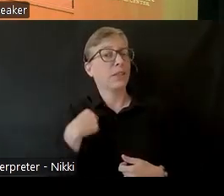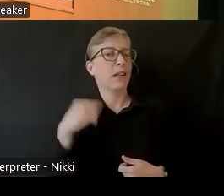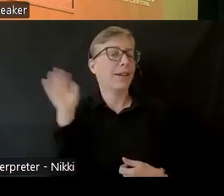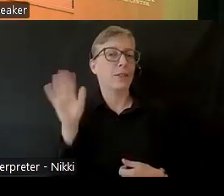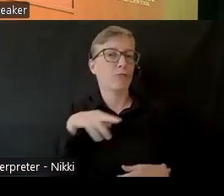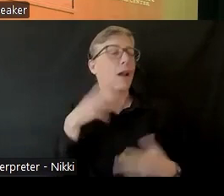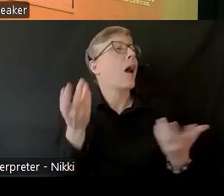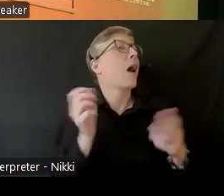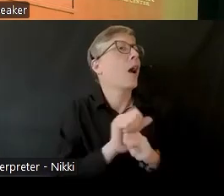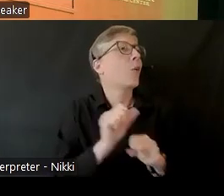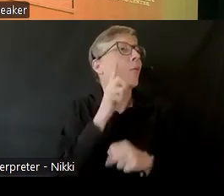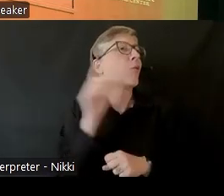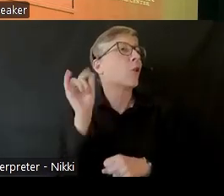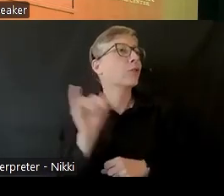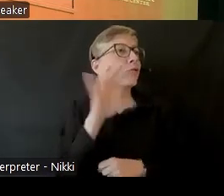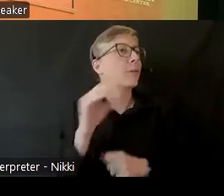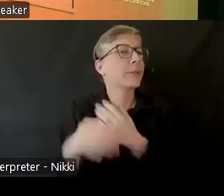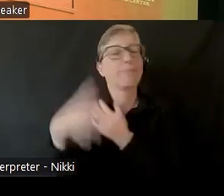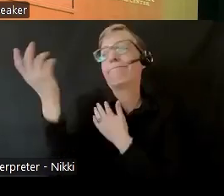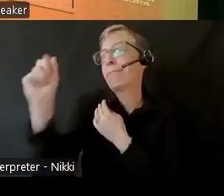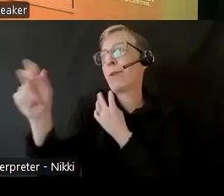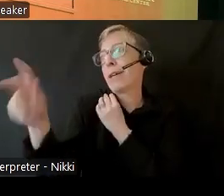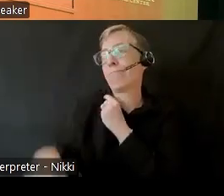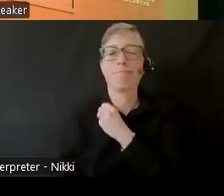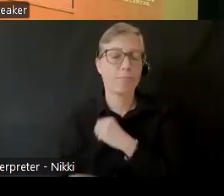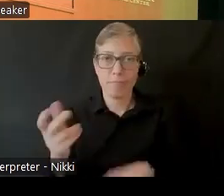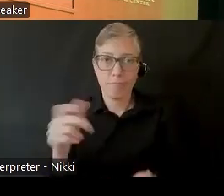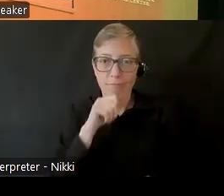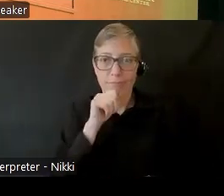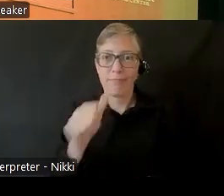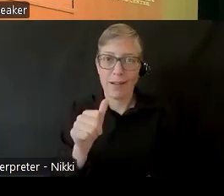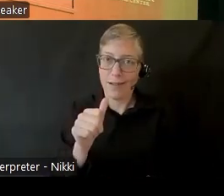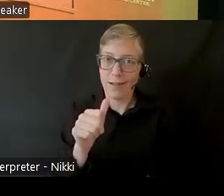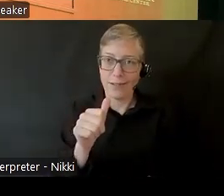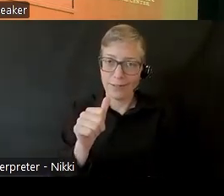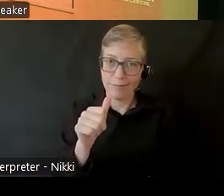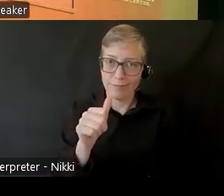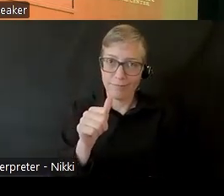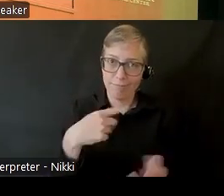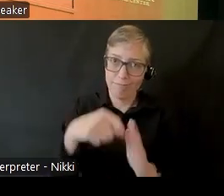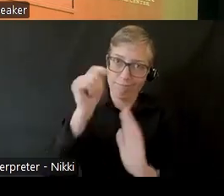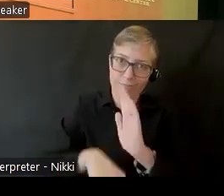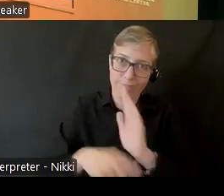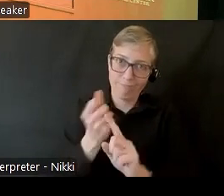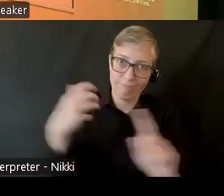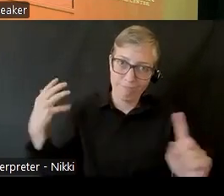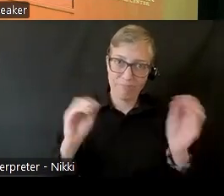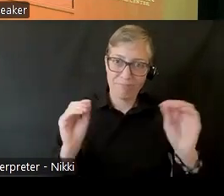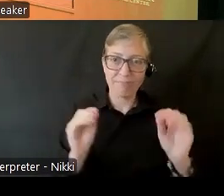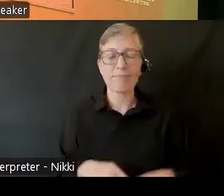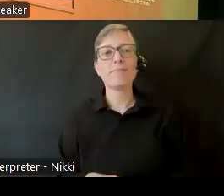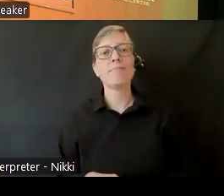And they say, oh, okay. it's not true quite, right? So it really comes down to kind of thinking